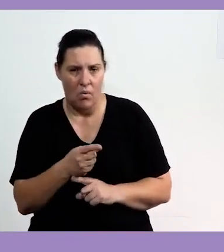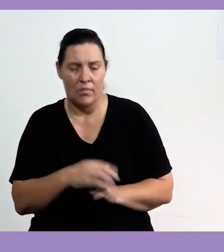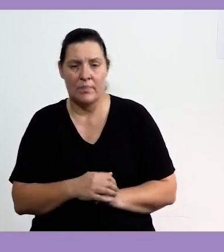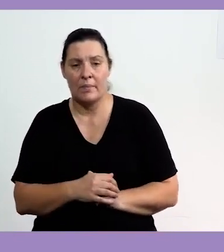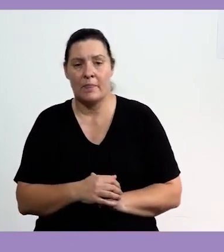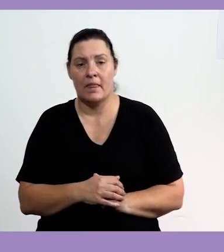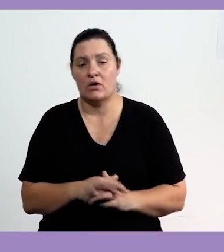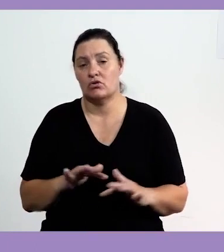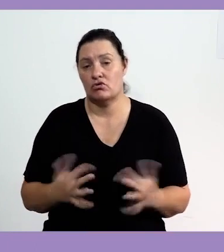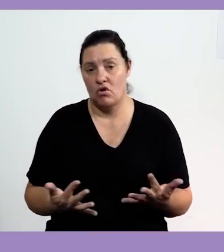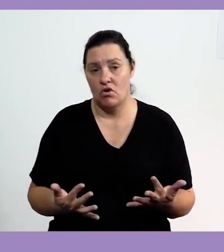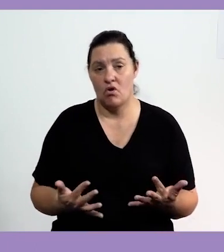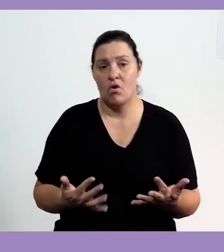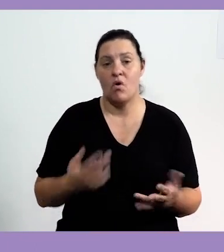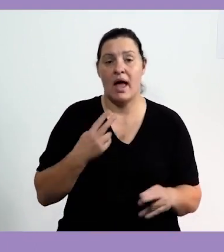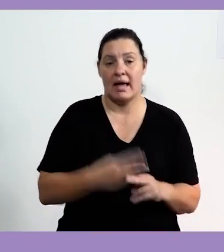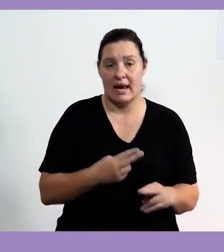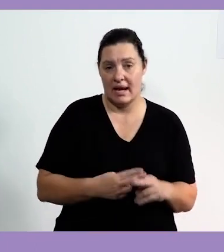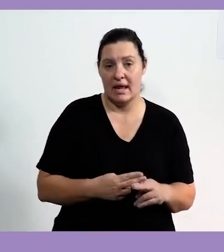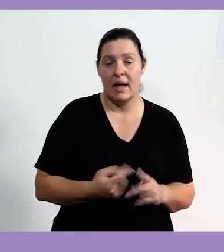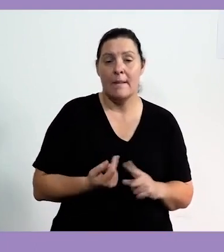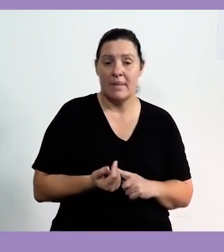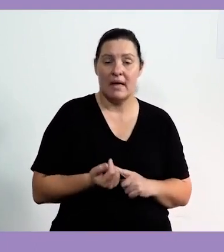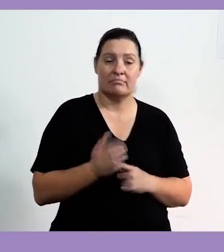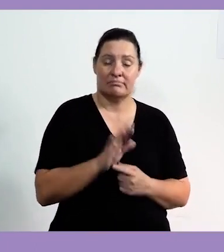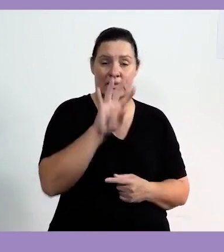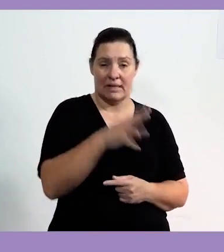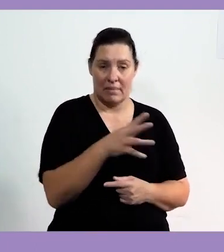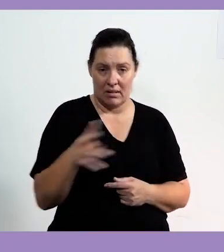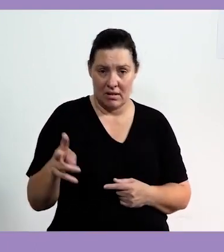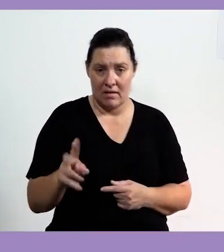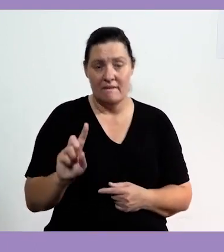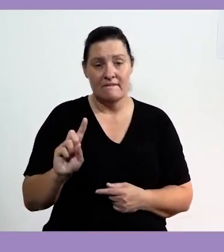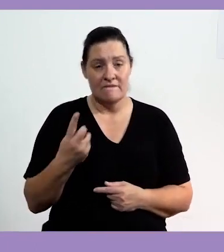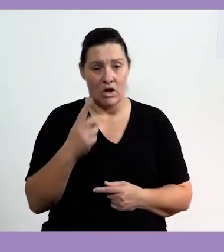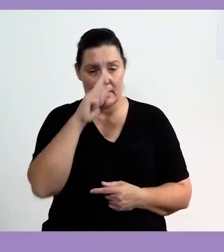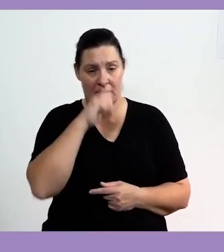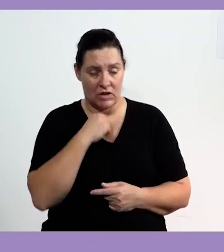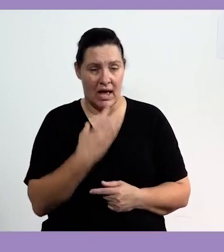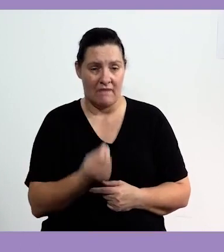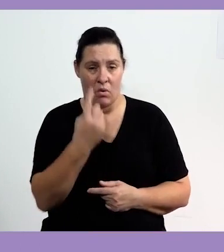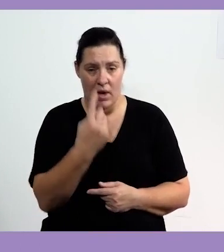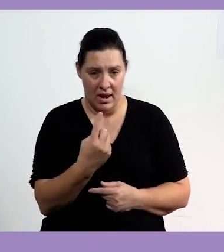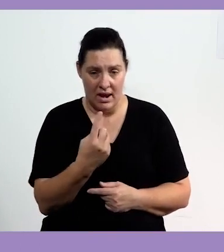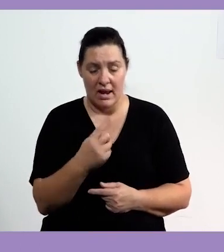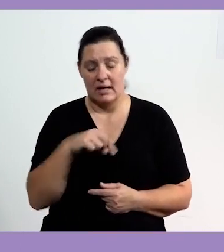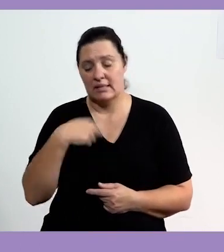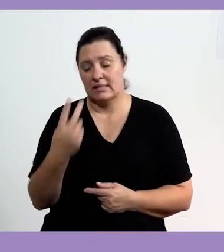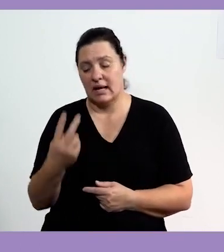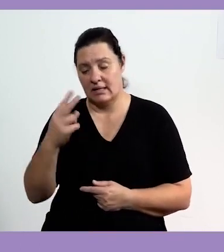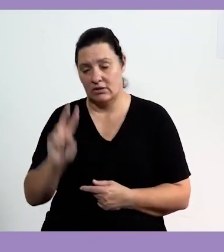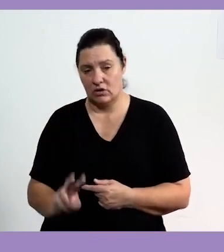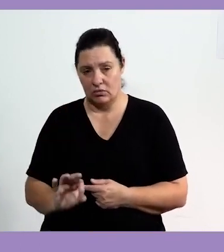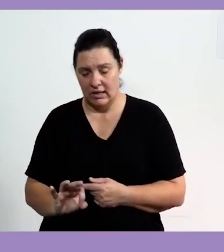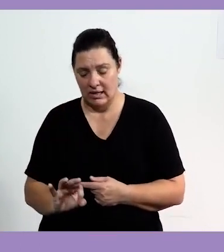equation for it, sorry. So now again, I've represented it in a table. For the first picture, I have 1 triangle.